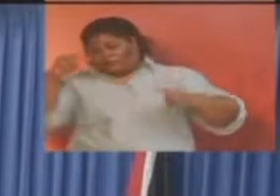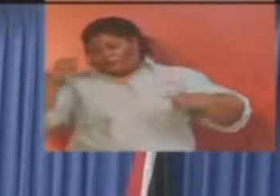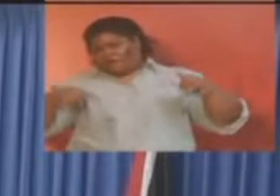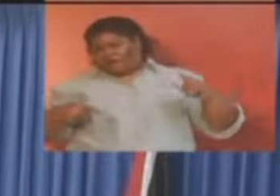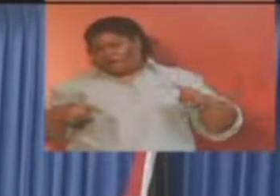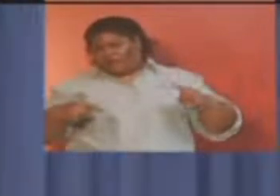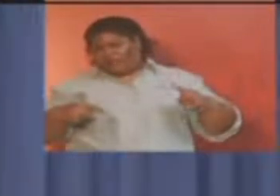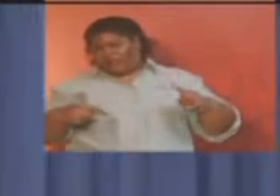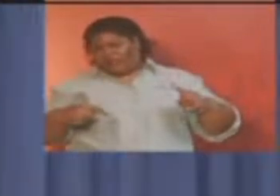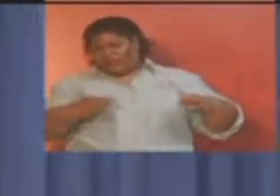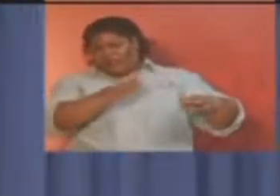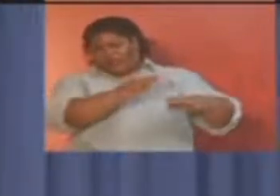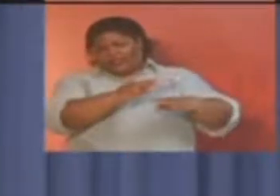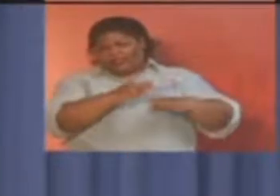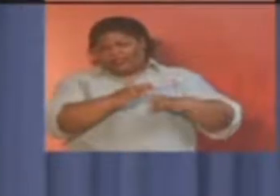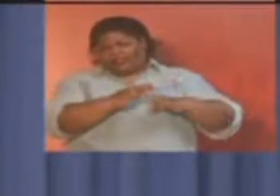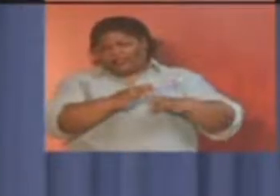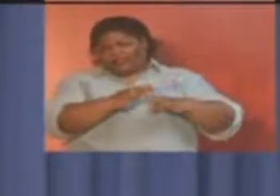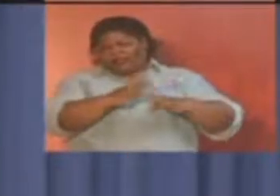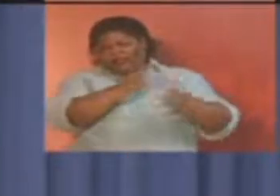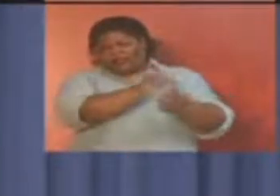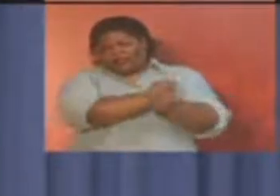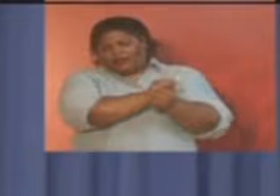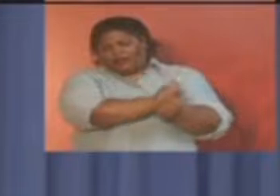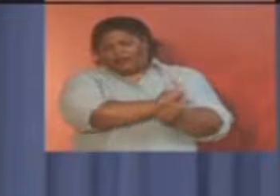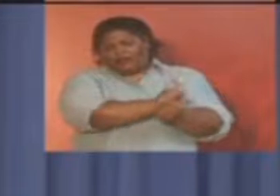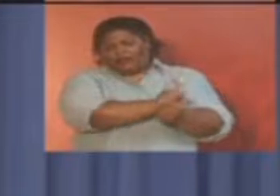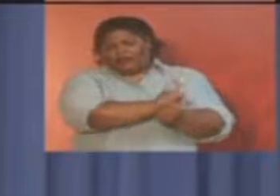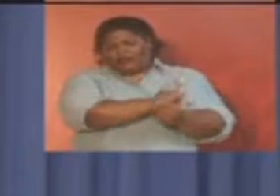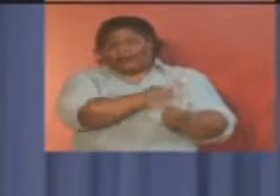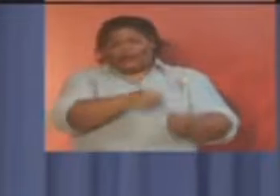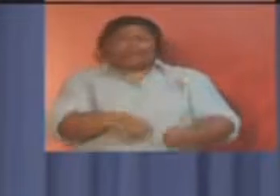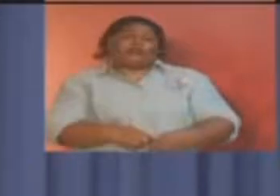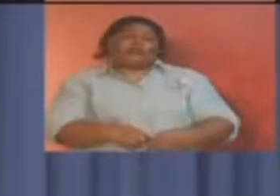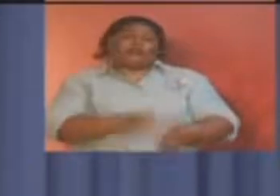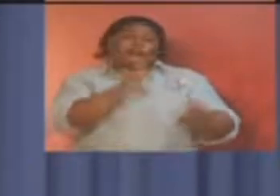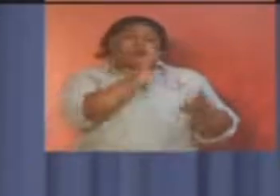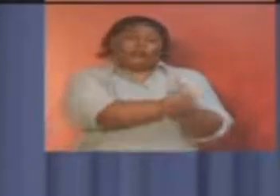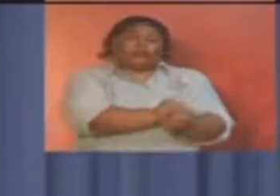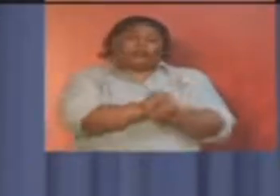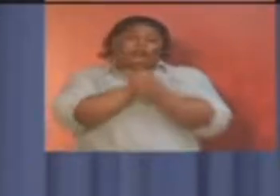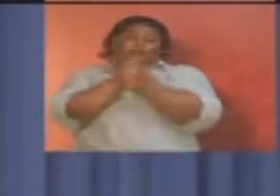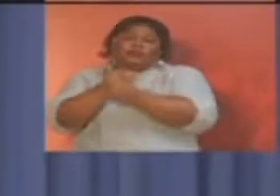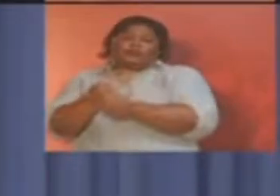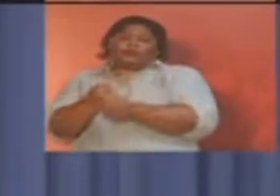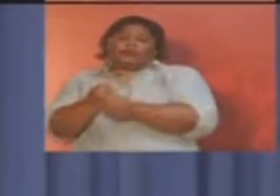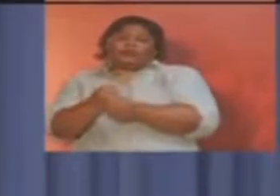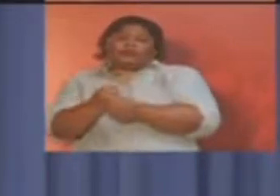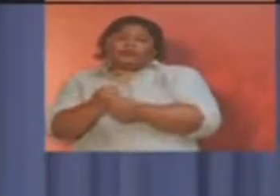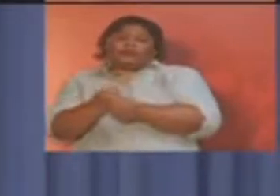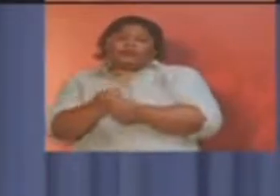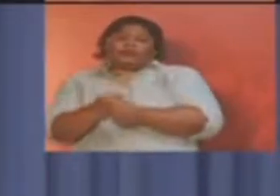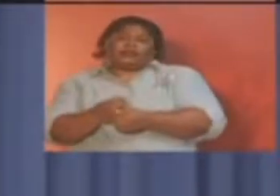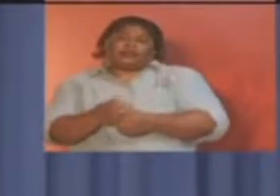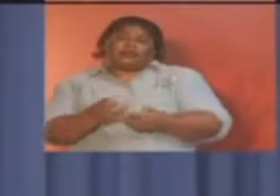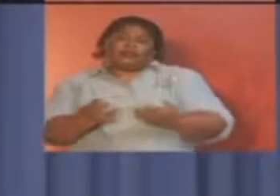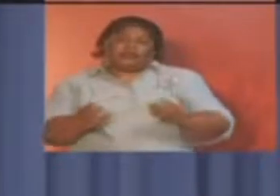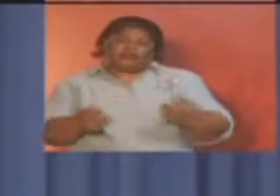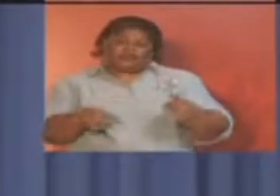restrain, to charge, to close, and I expect that they would use all of those